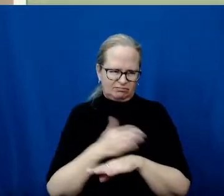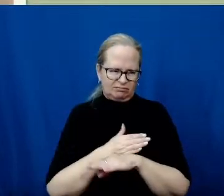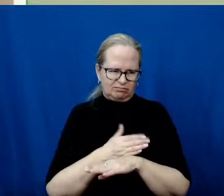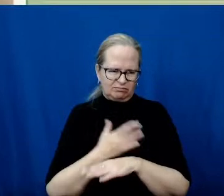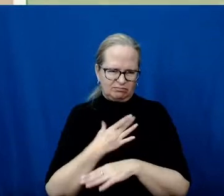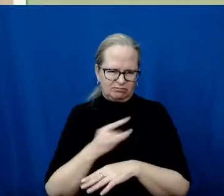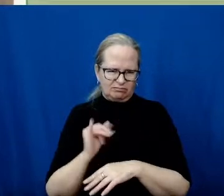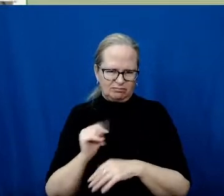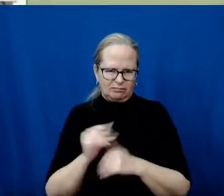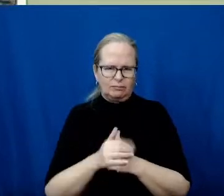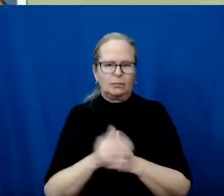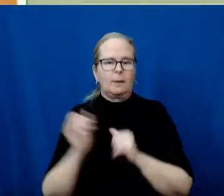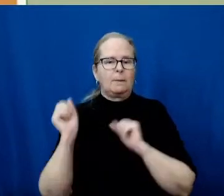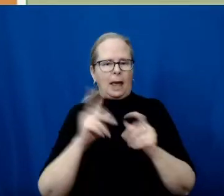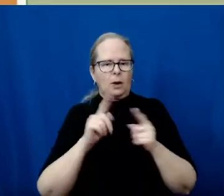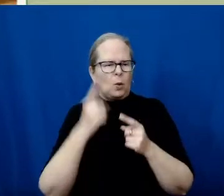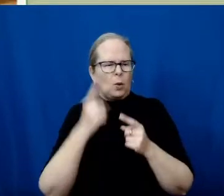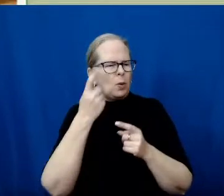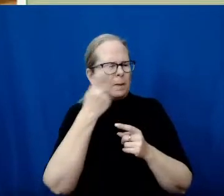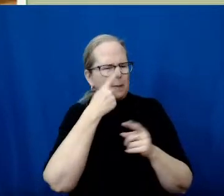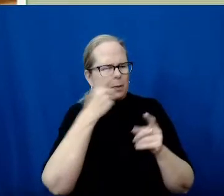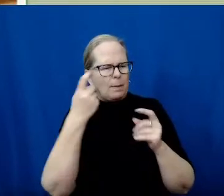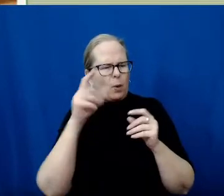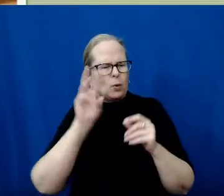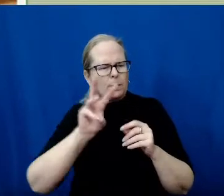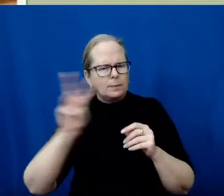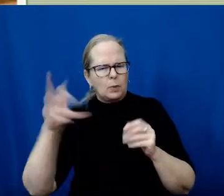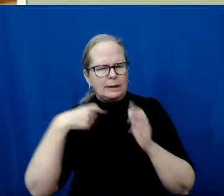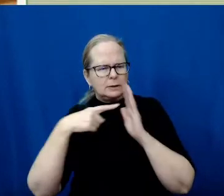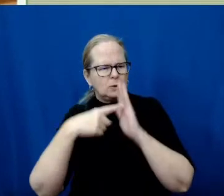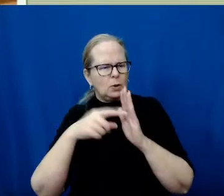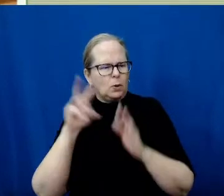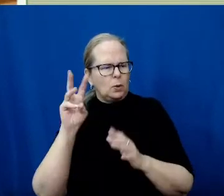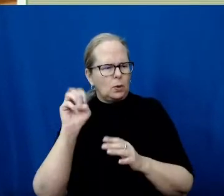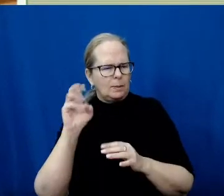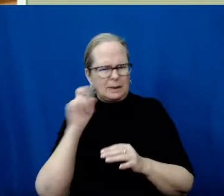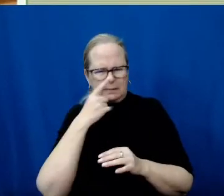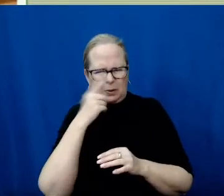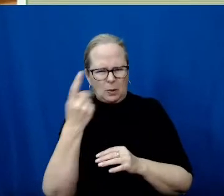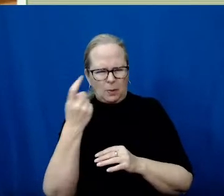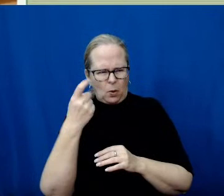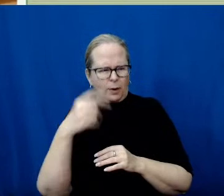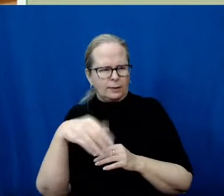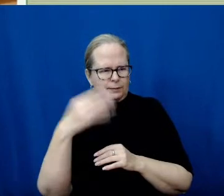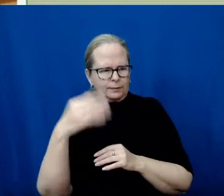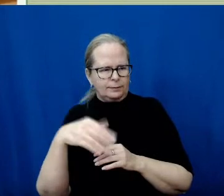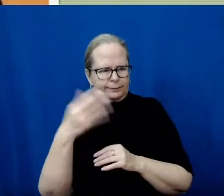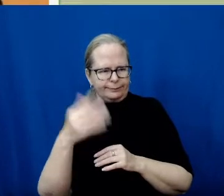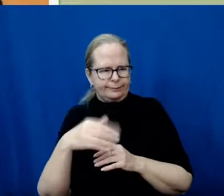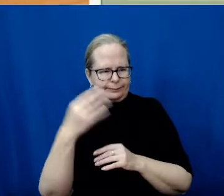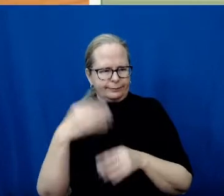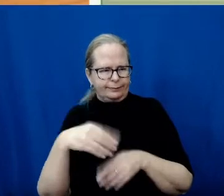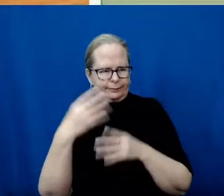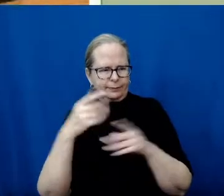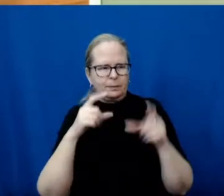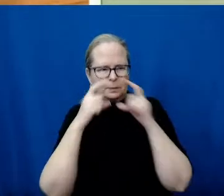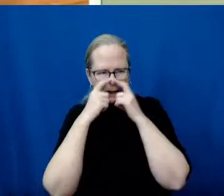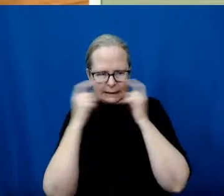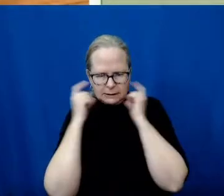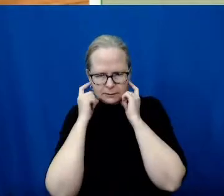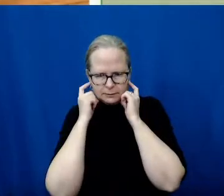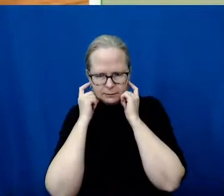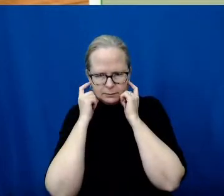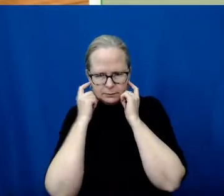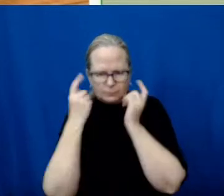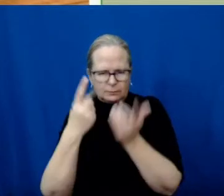there. So we've talked about, keep going. Yeah, right there. So we've talked about the bare minimum is to get the fan or the fan filter. That's